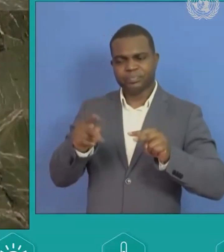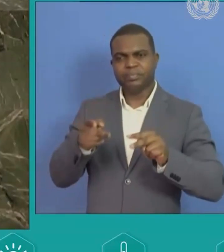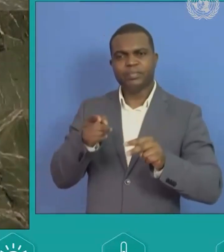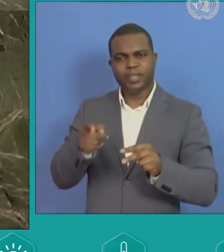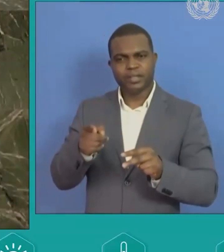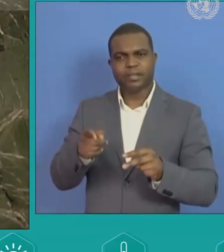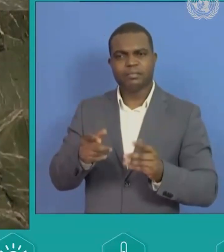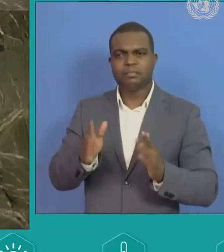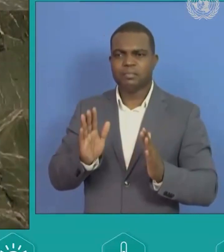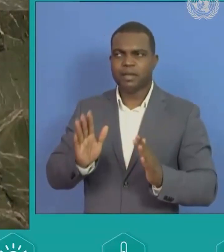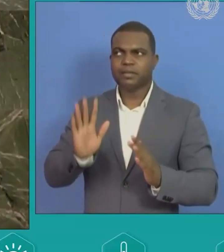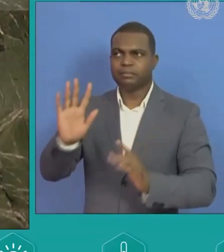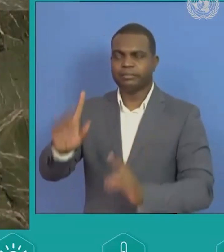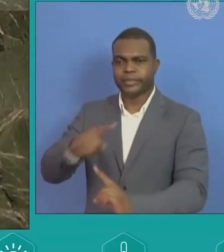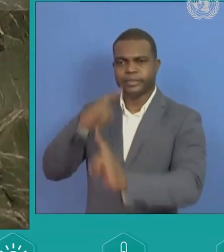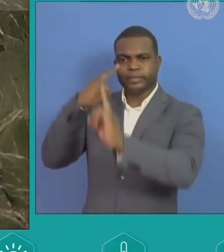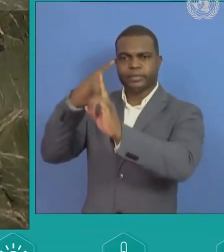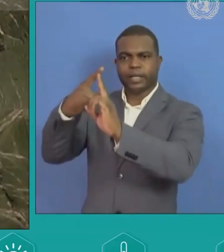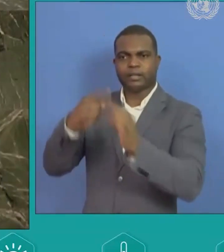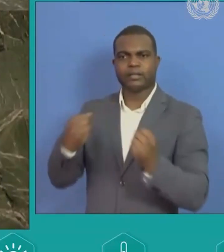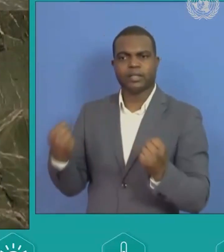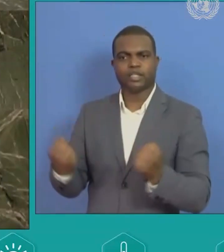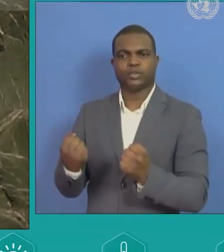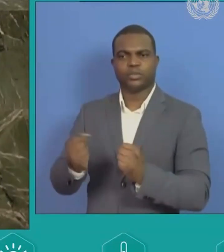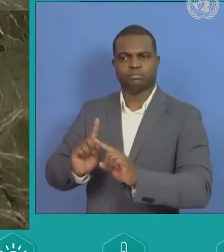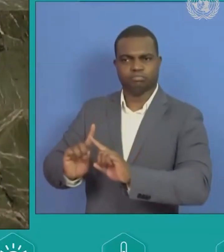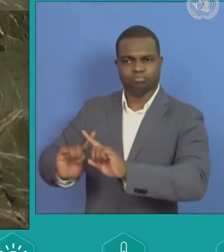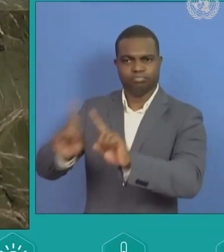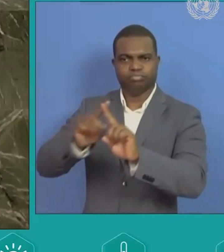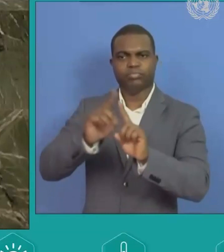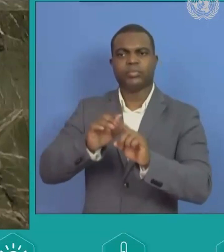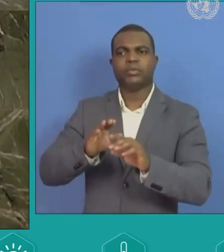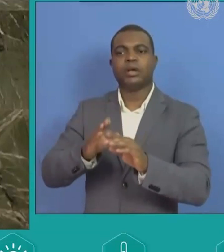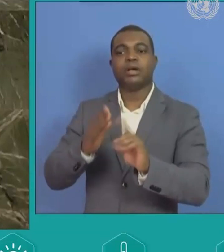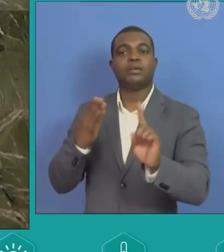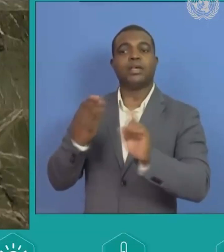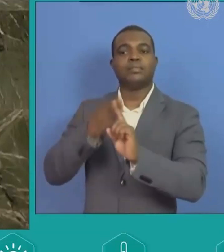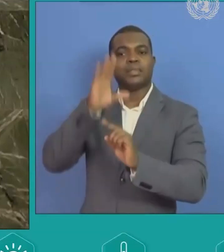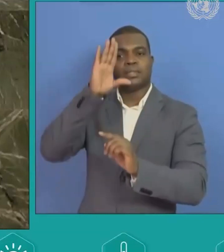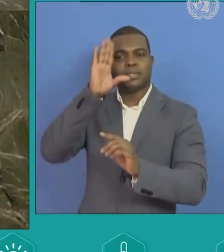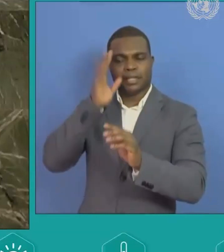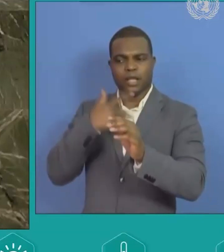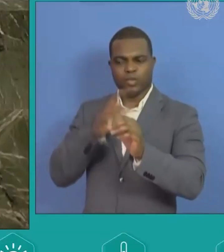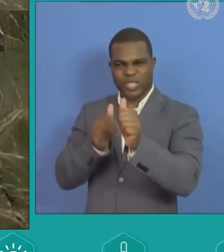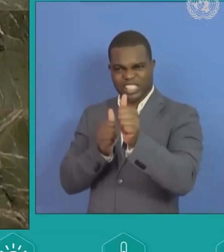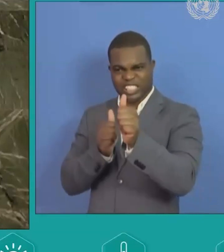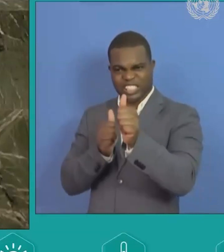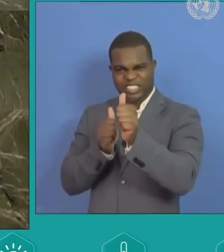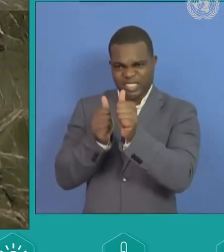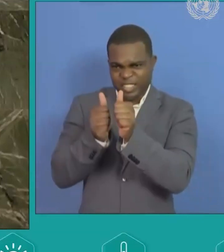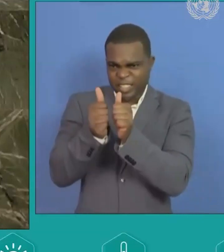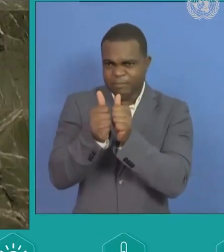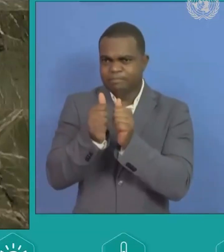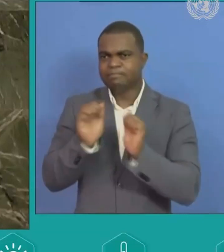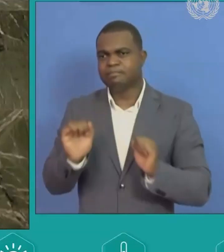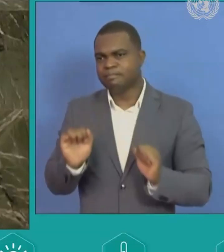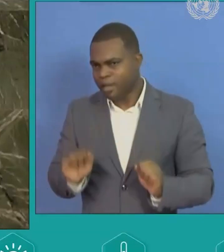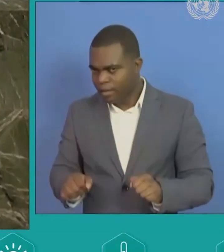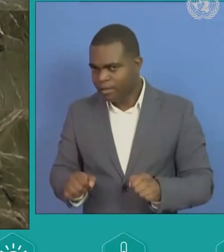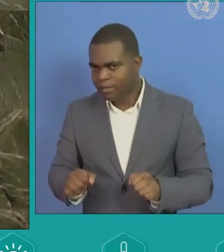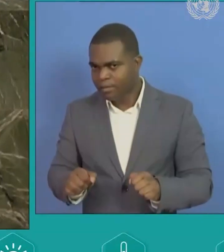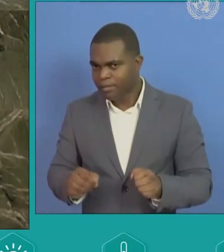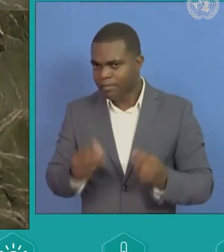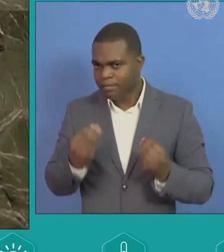Building resilience to the complex, multiple hazards and strengthening critical infrastructure. This includes improving building